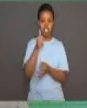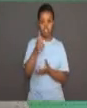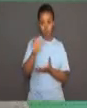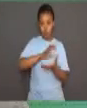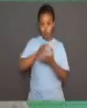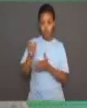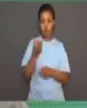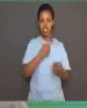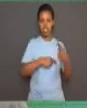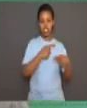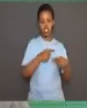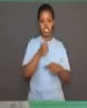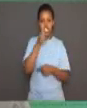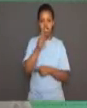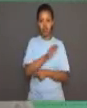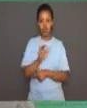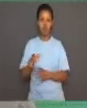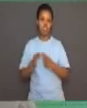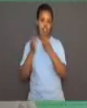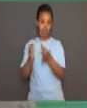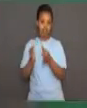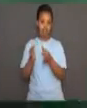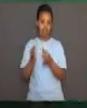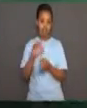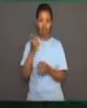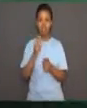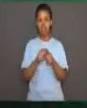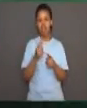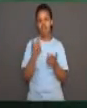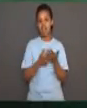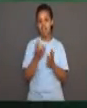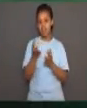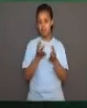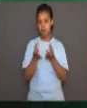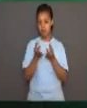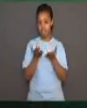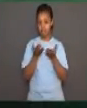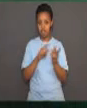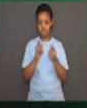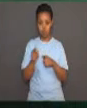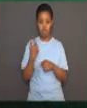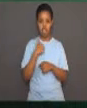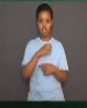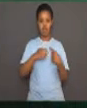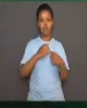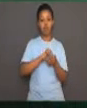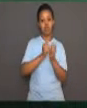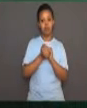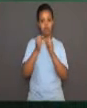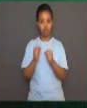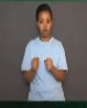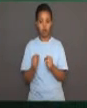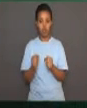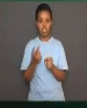their combined genes to their offspring. In other words, we can change our